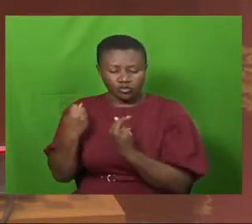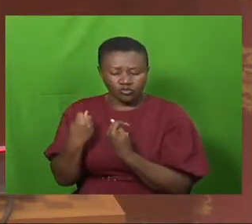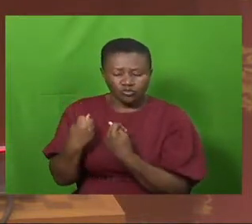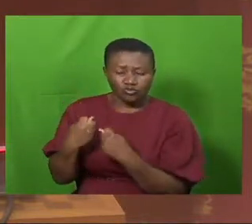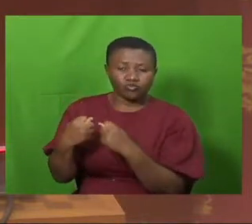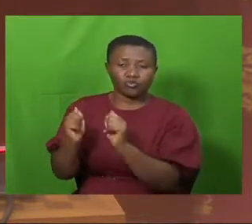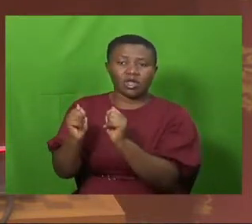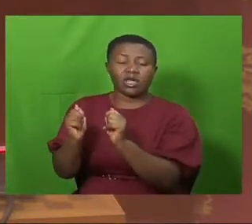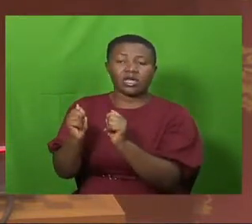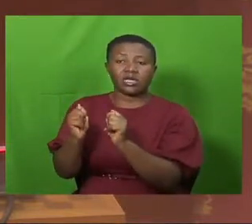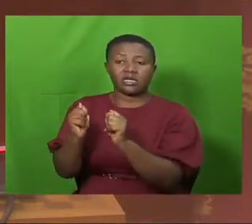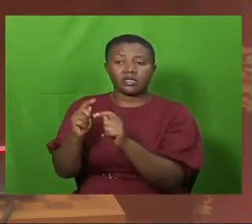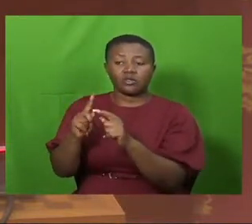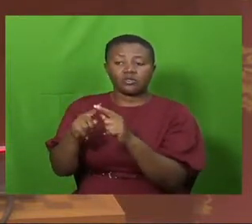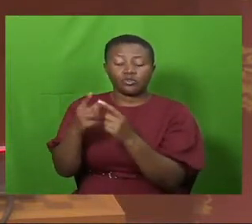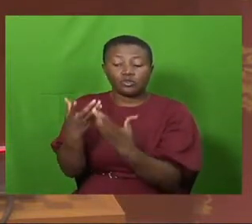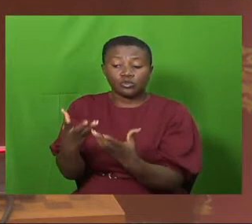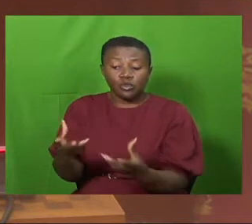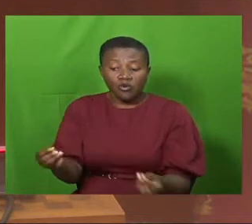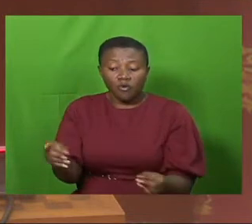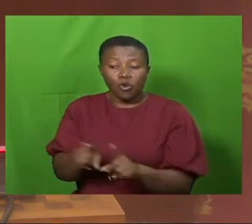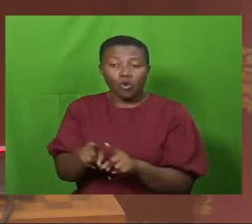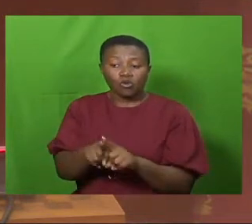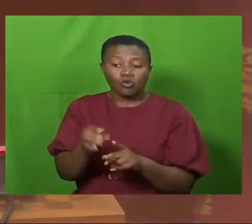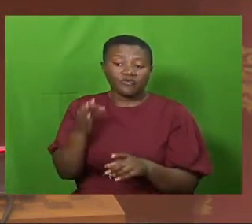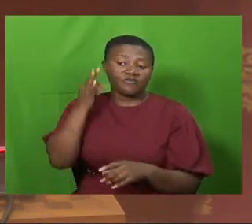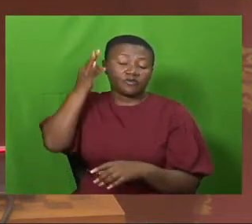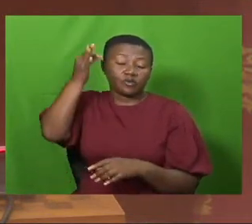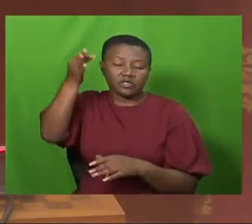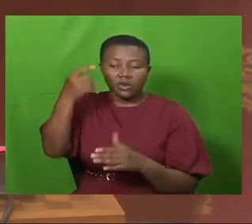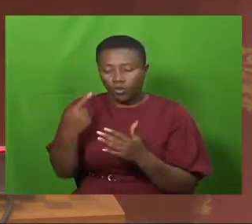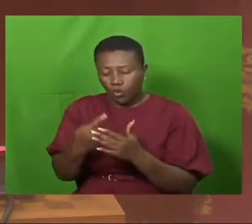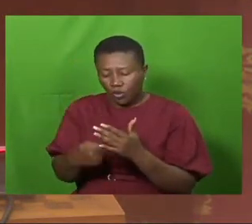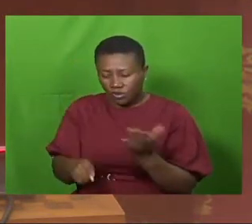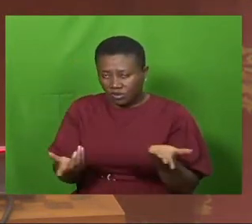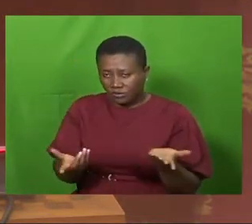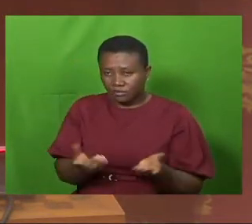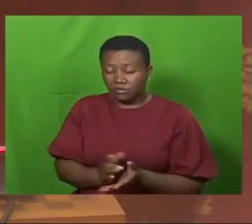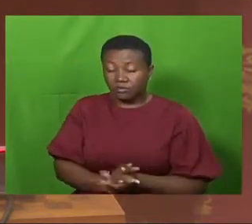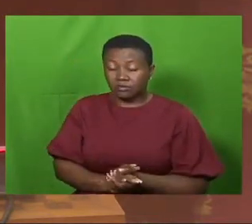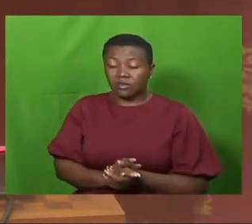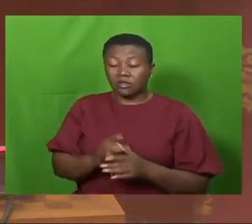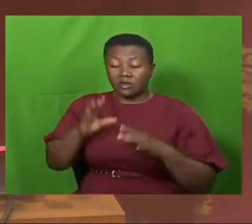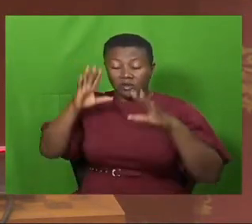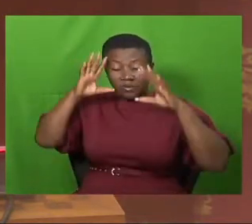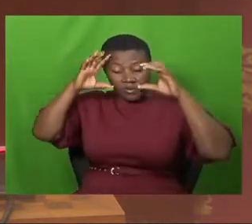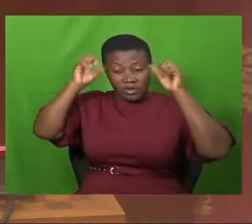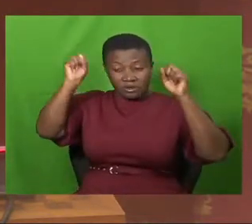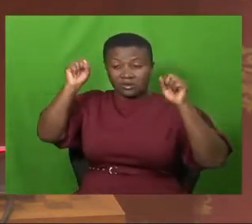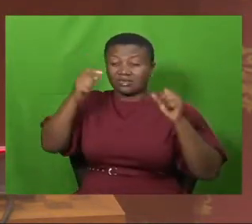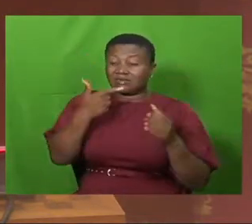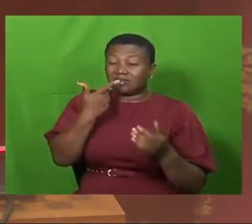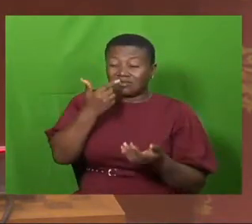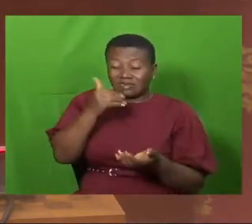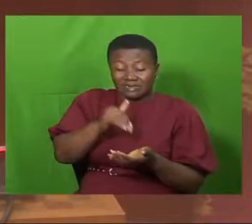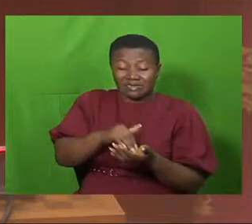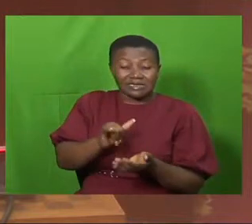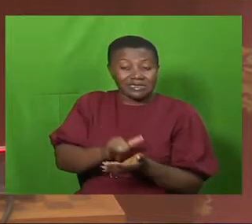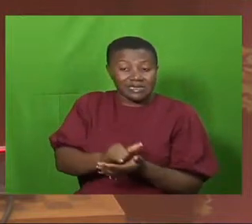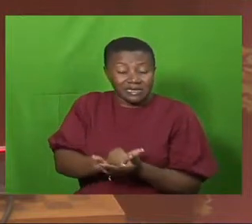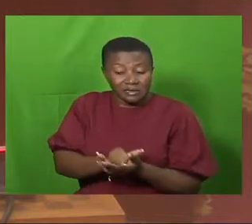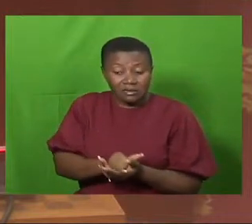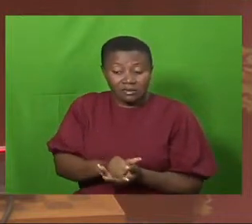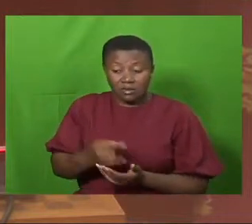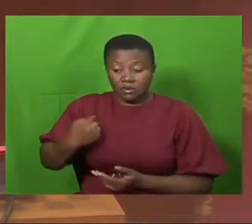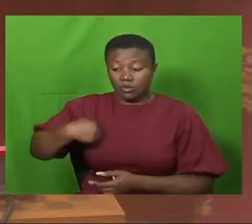and the future we have ahead of us. Mr. Speaker, Mr. President emphasized that we